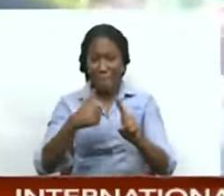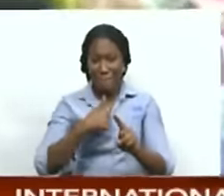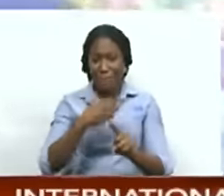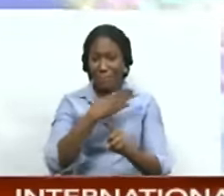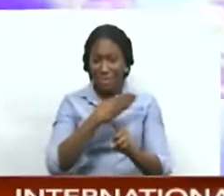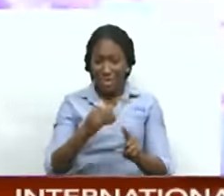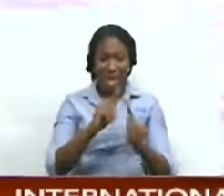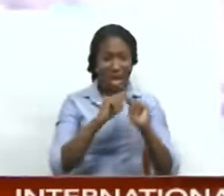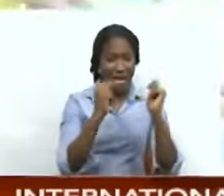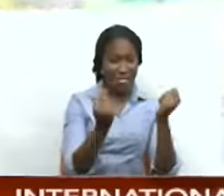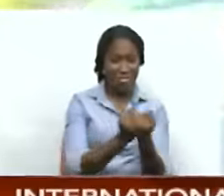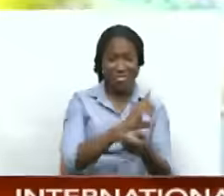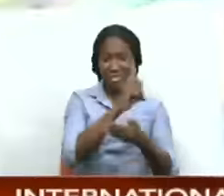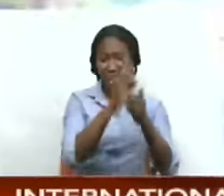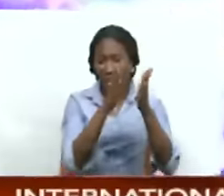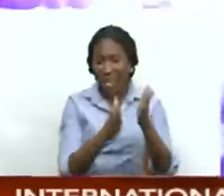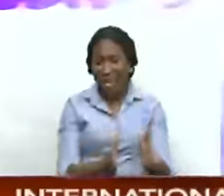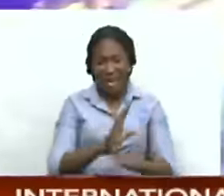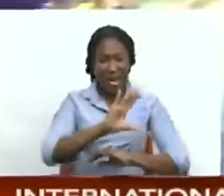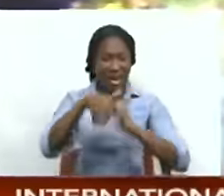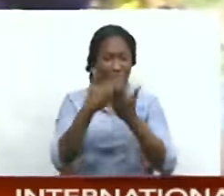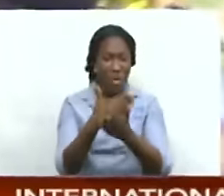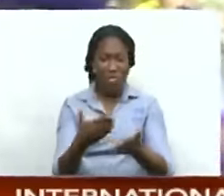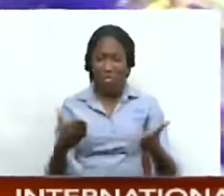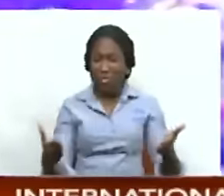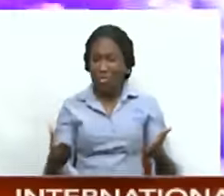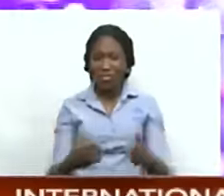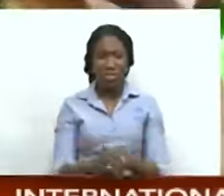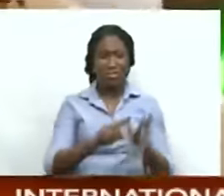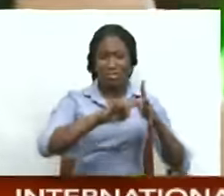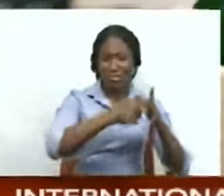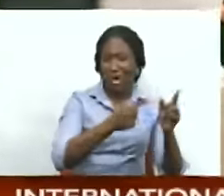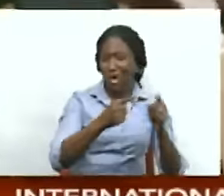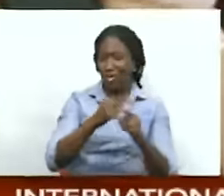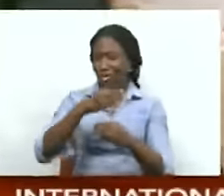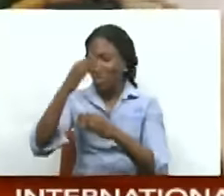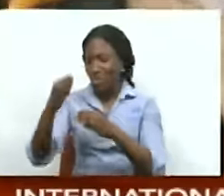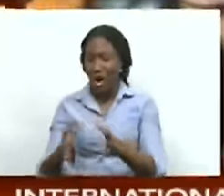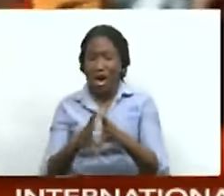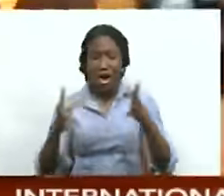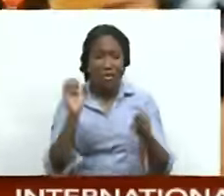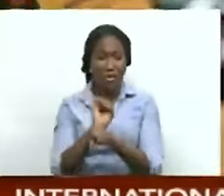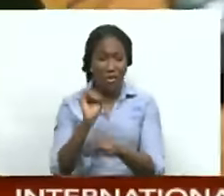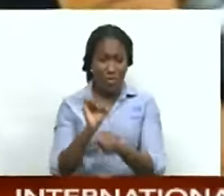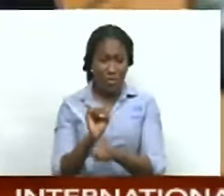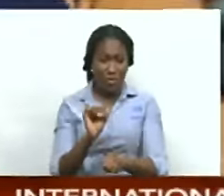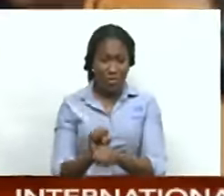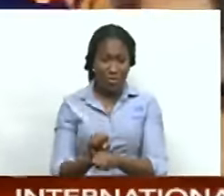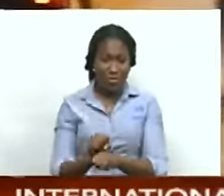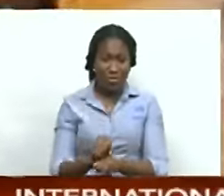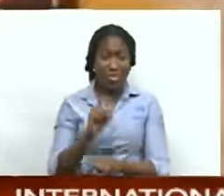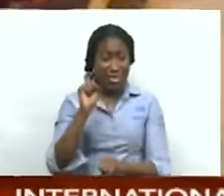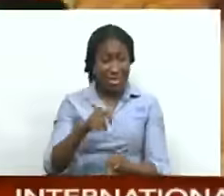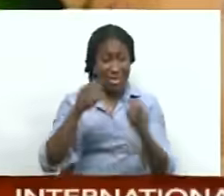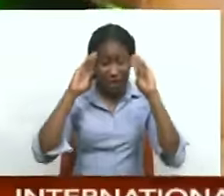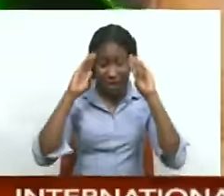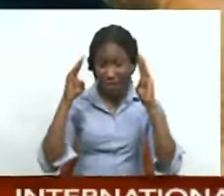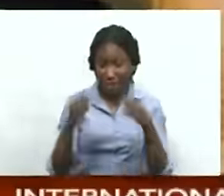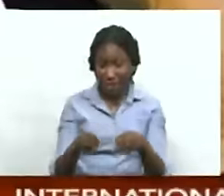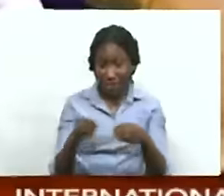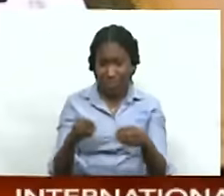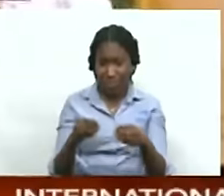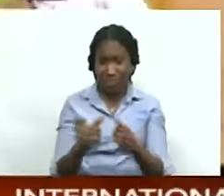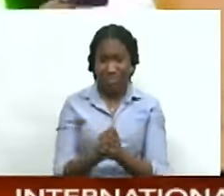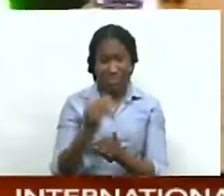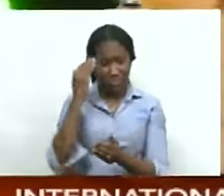stylists, everything from top to bottom was a lot of work. And just, like, you had to focus, you know what I mean? Christmas time,